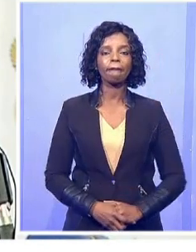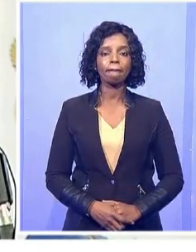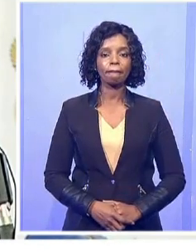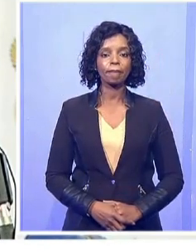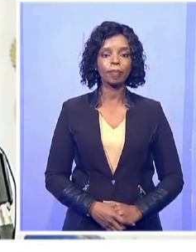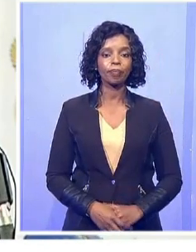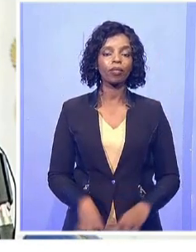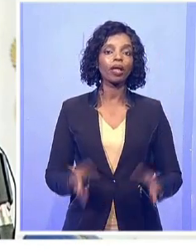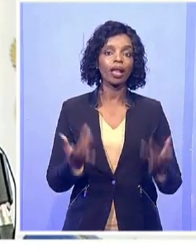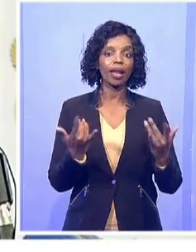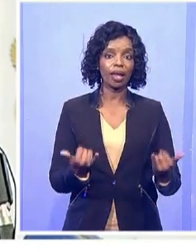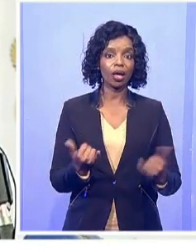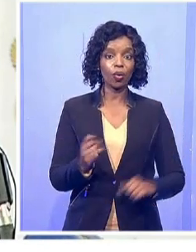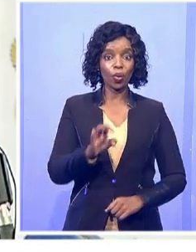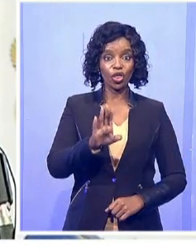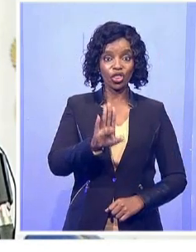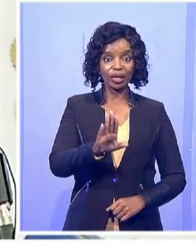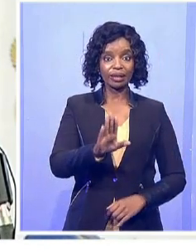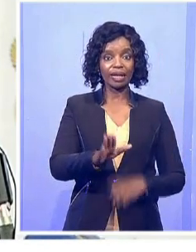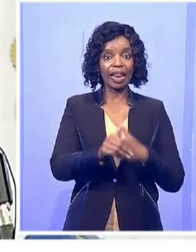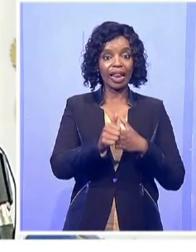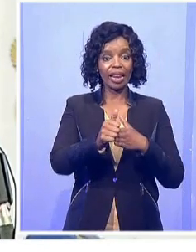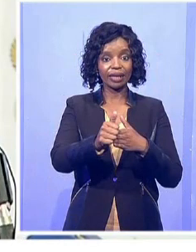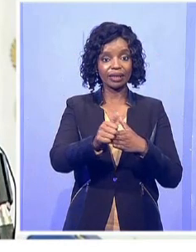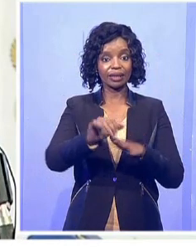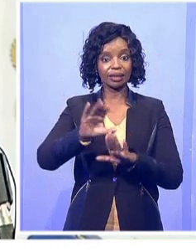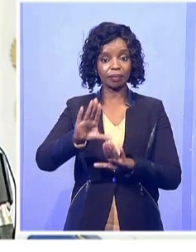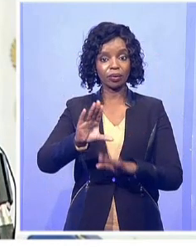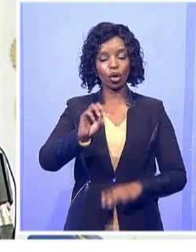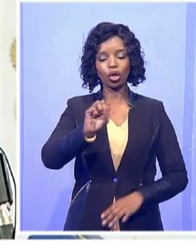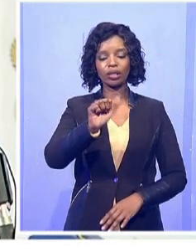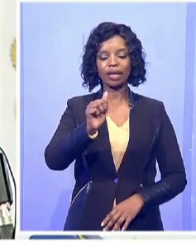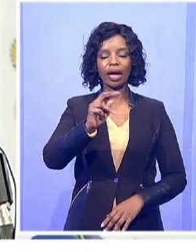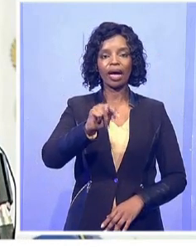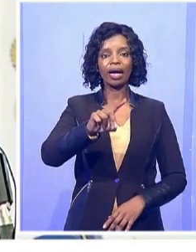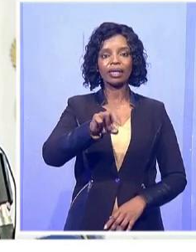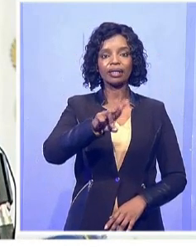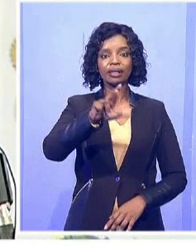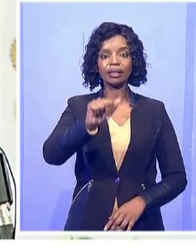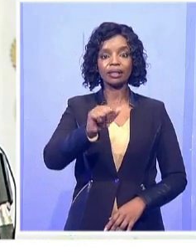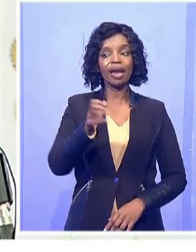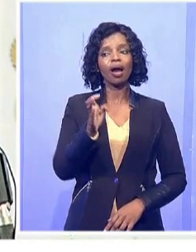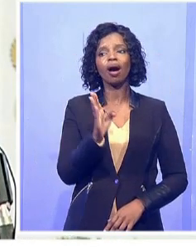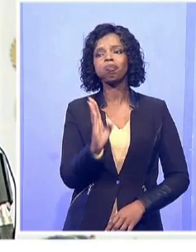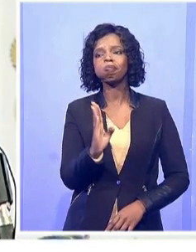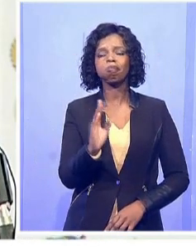Manjege, this leadership of SANVA that is currently sitting in office,